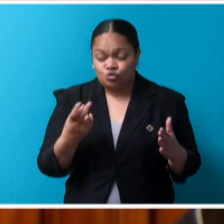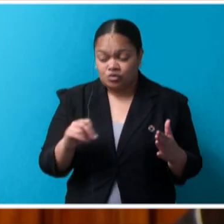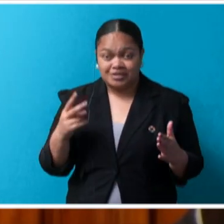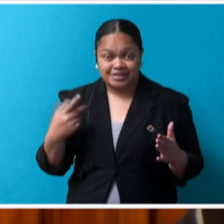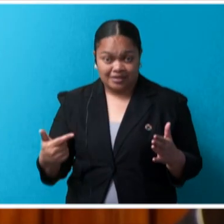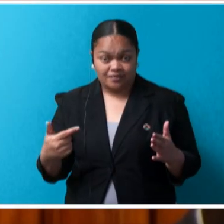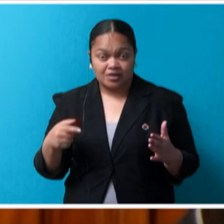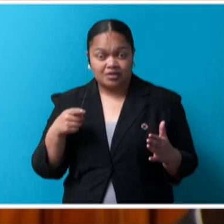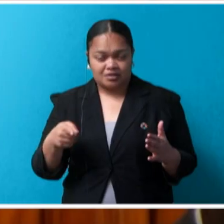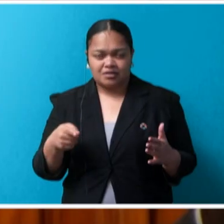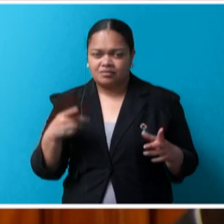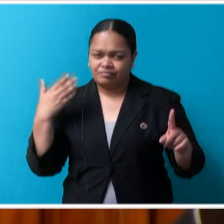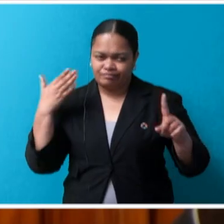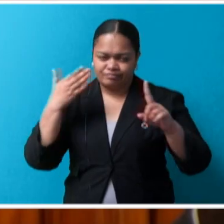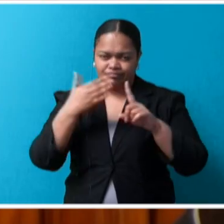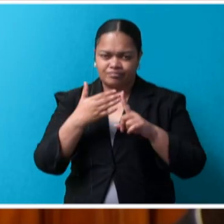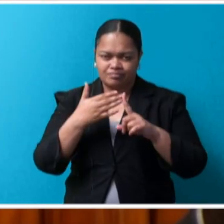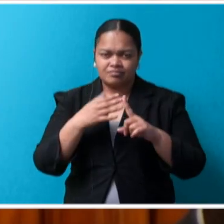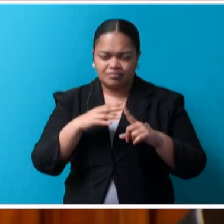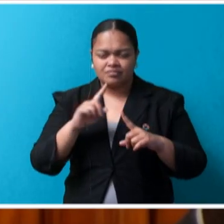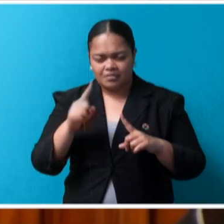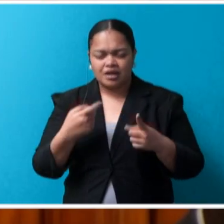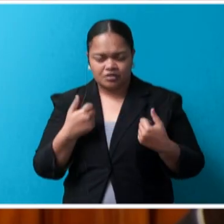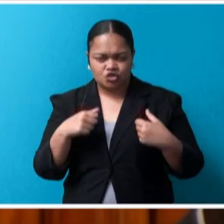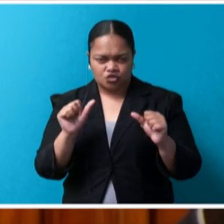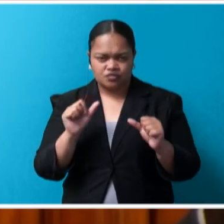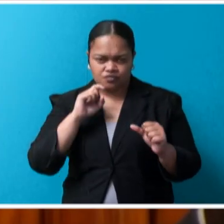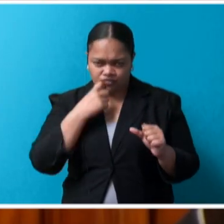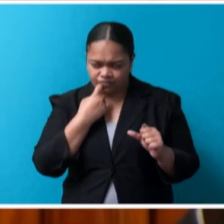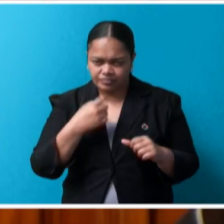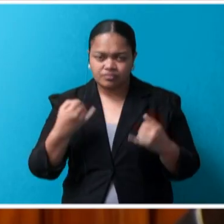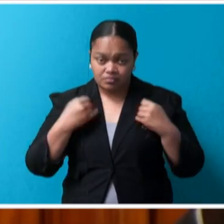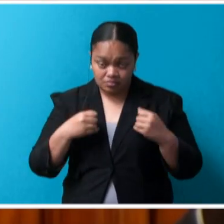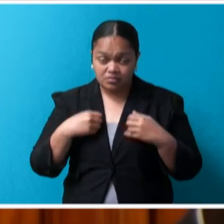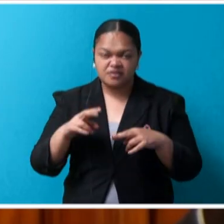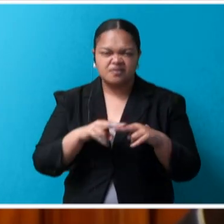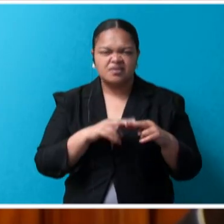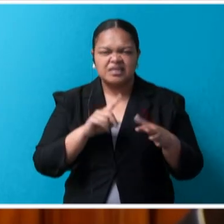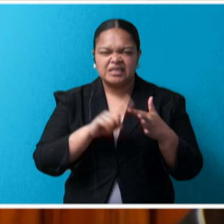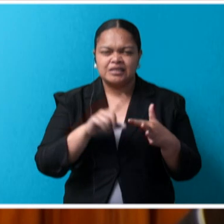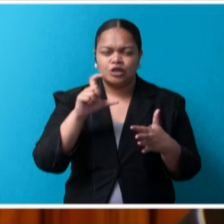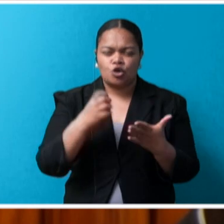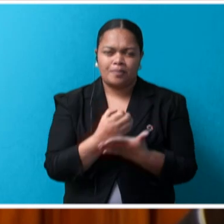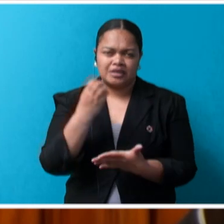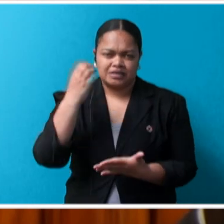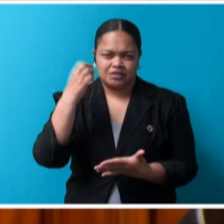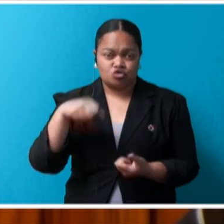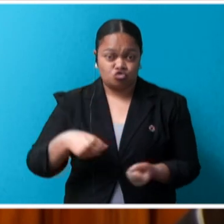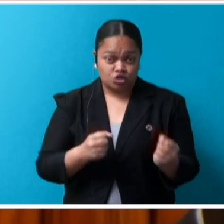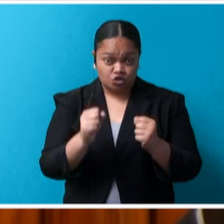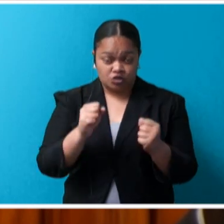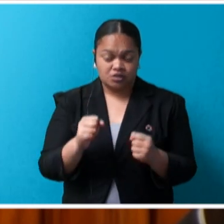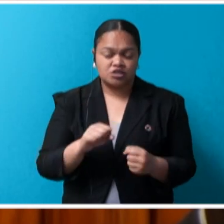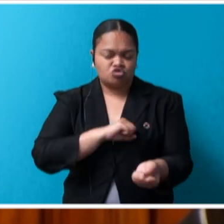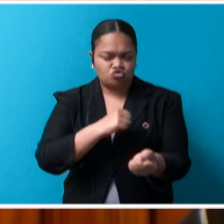are ambitious but achievable. We will continue to implement the Fiji National E-commerce strategy, helping our